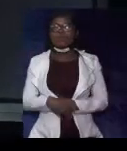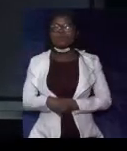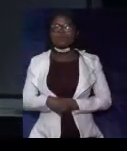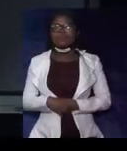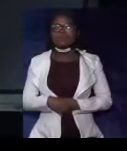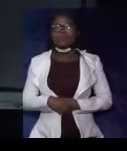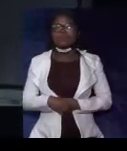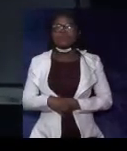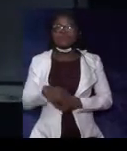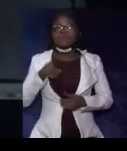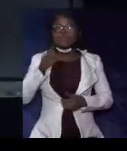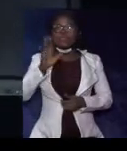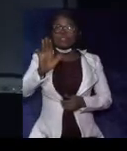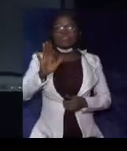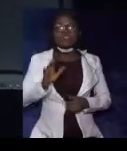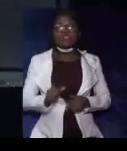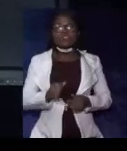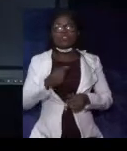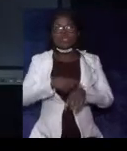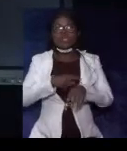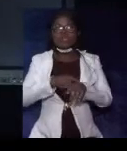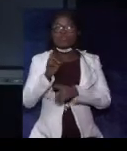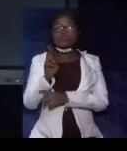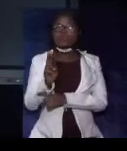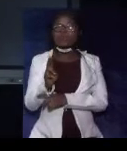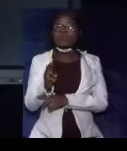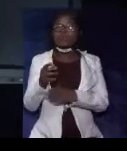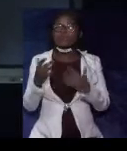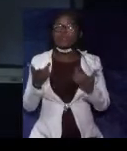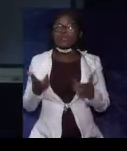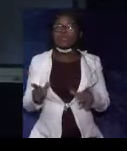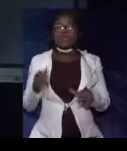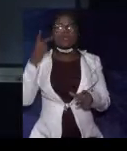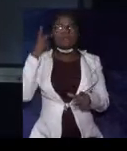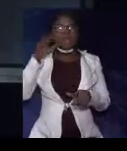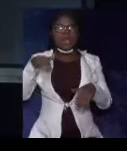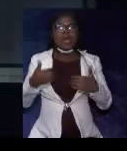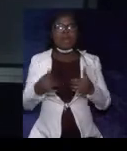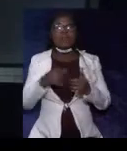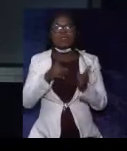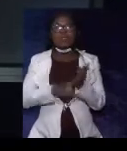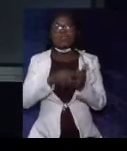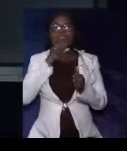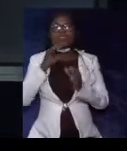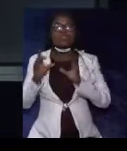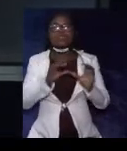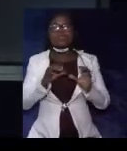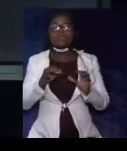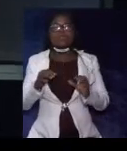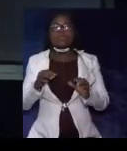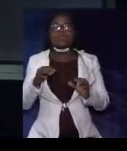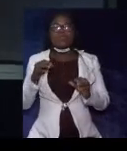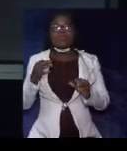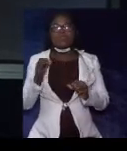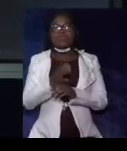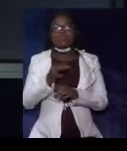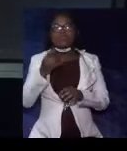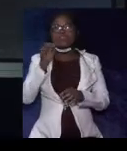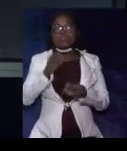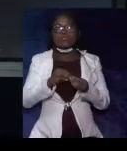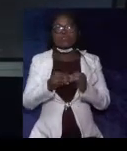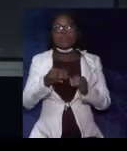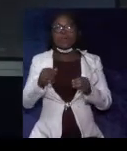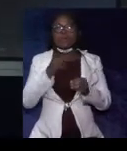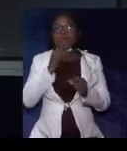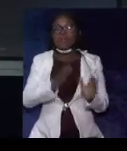Alrighty then, your 1 minute is up. So let's see how this is done. But of course, the number has already been